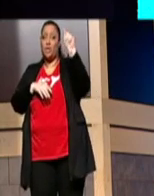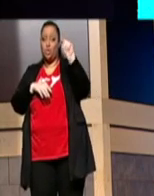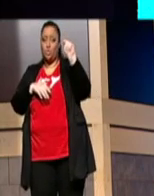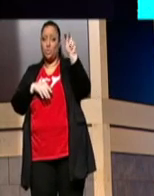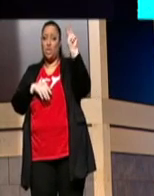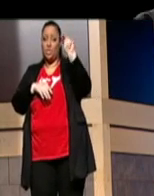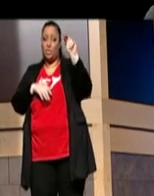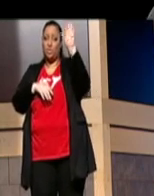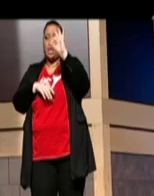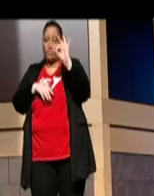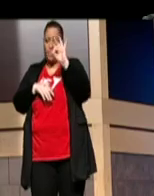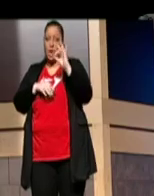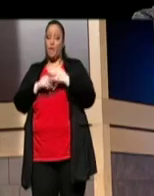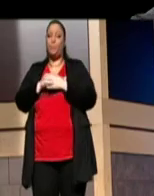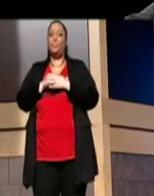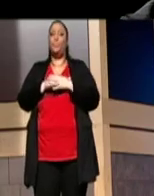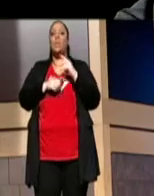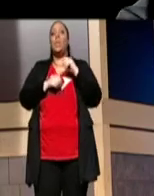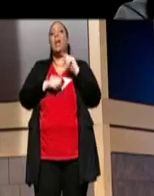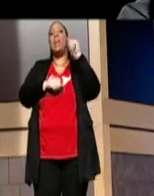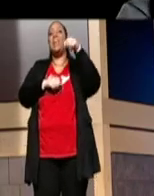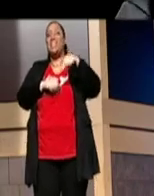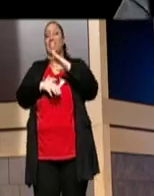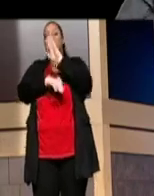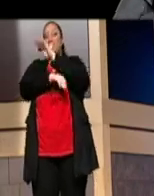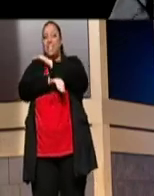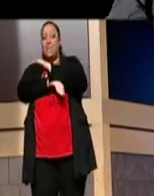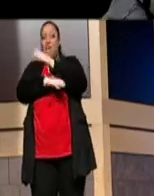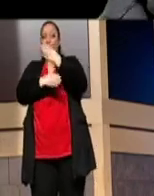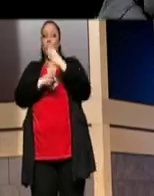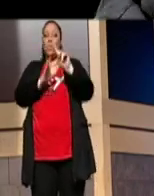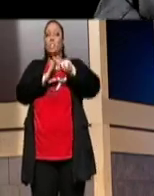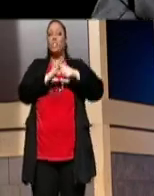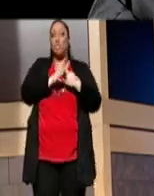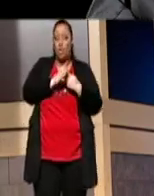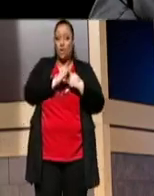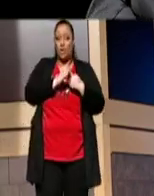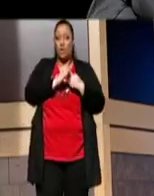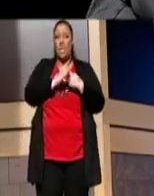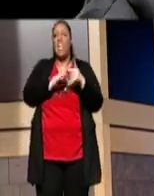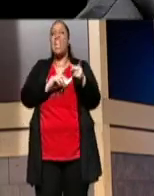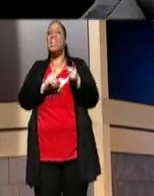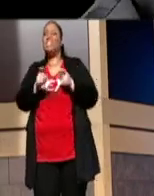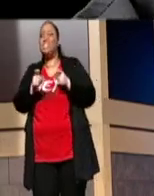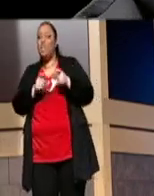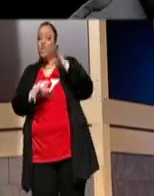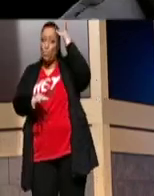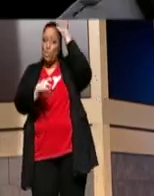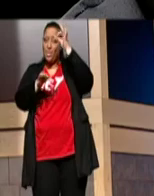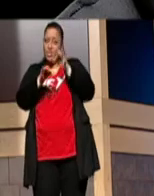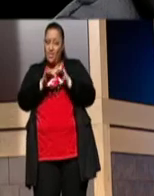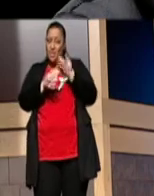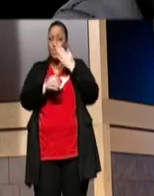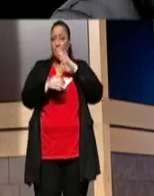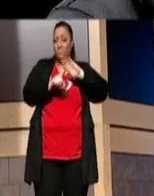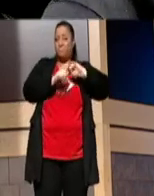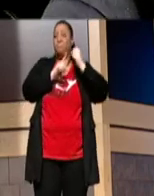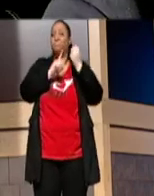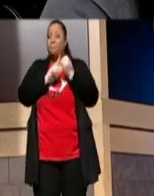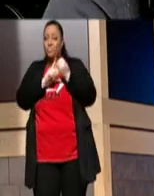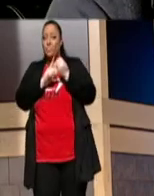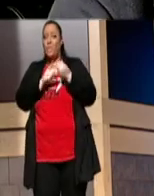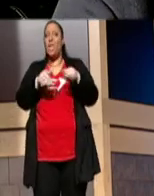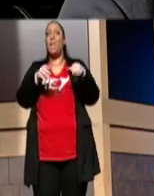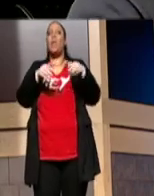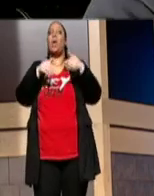Friday. But this is a night where we wanted to start out with dealing with faith in crisis, and I just want to ask